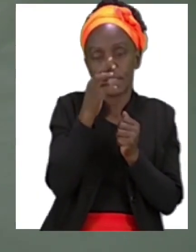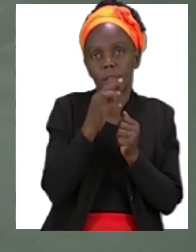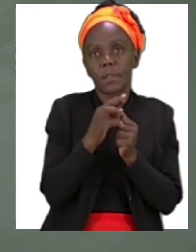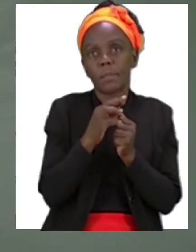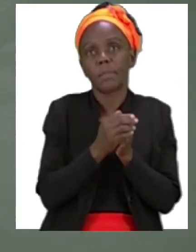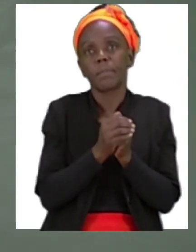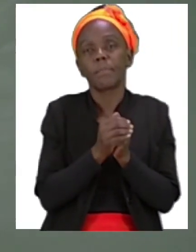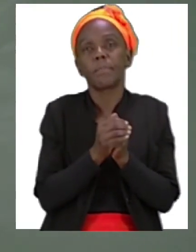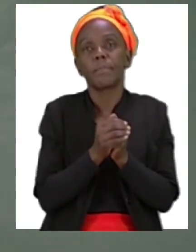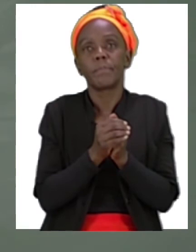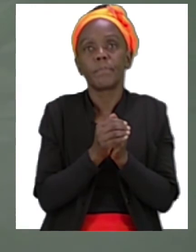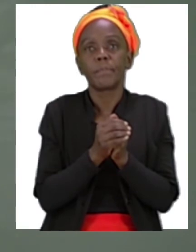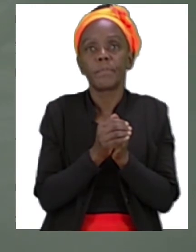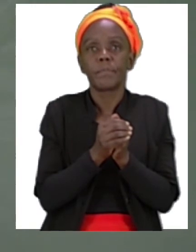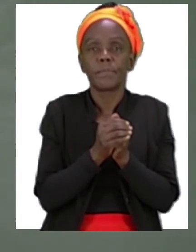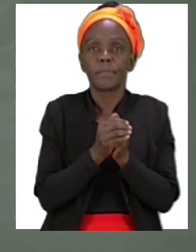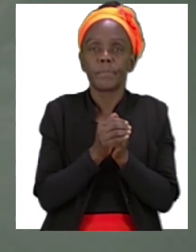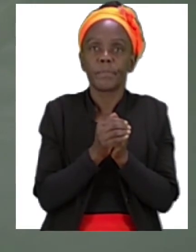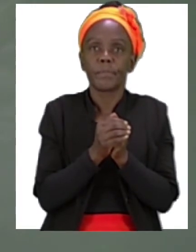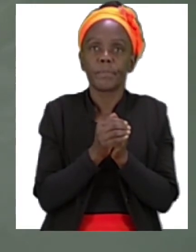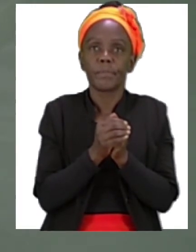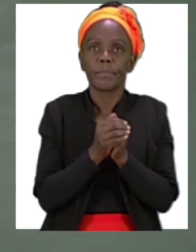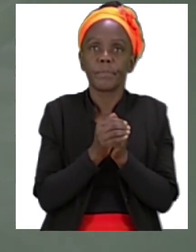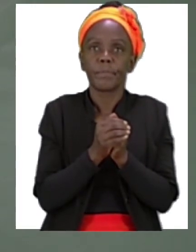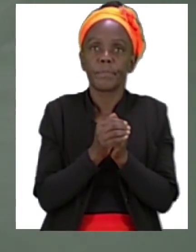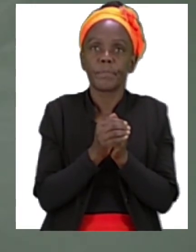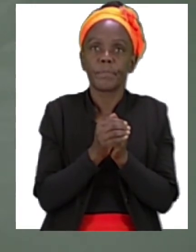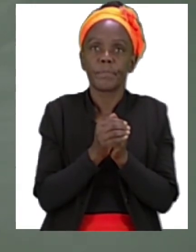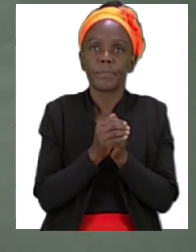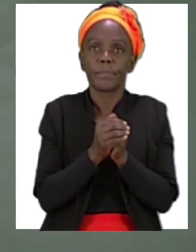are going to write 60.